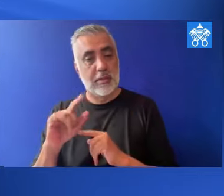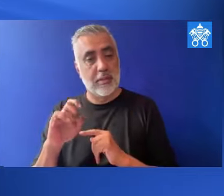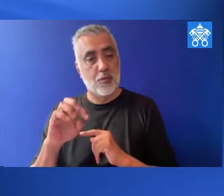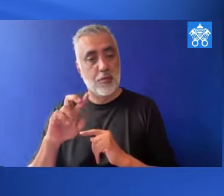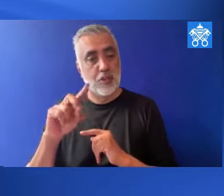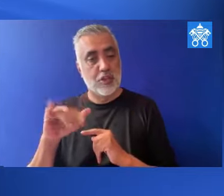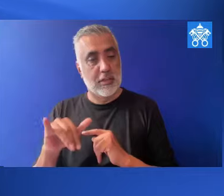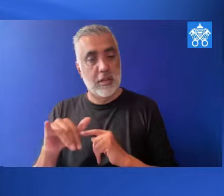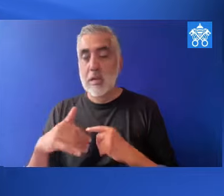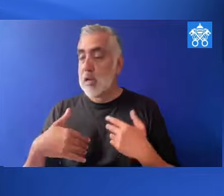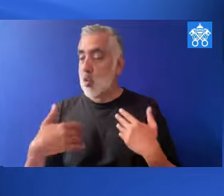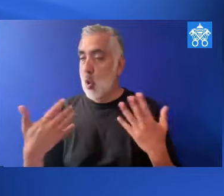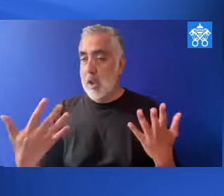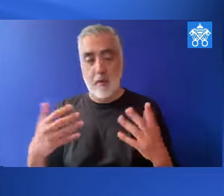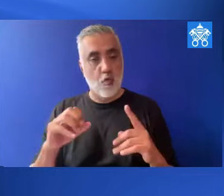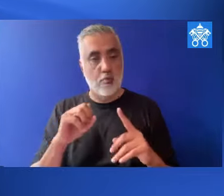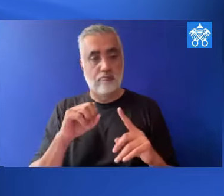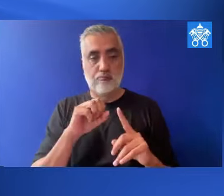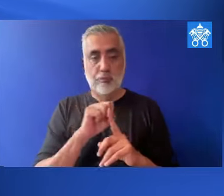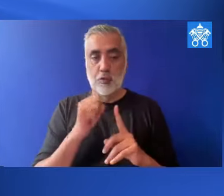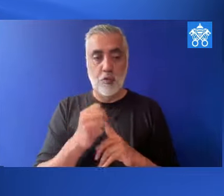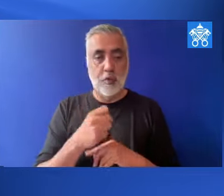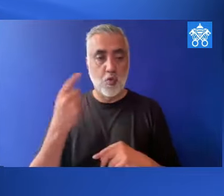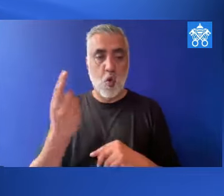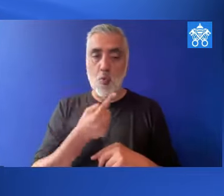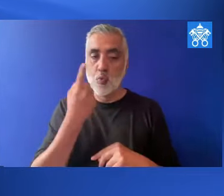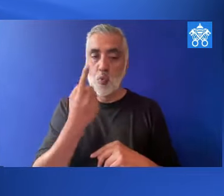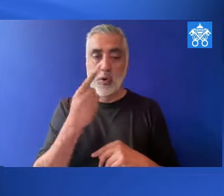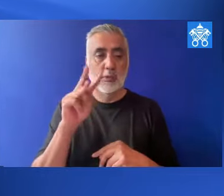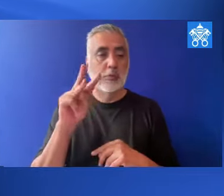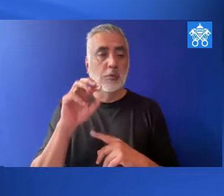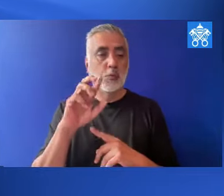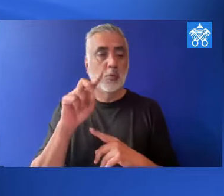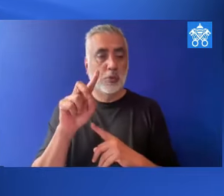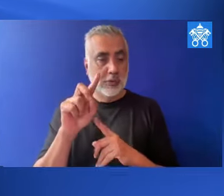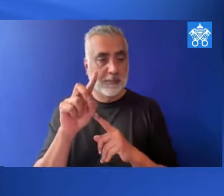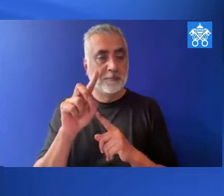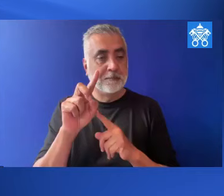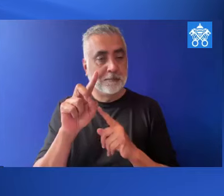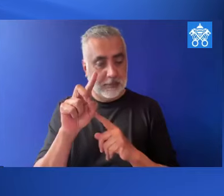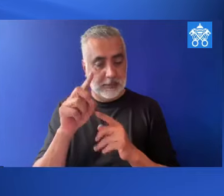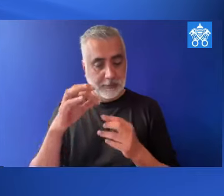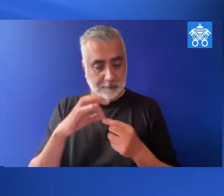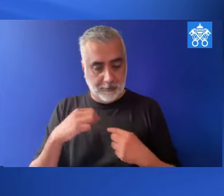In whatever setting, there is always one word that is meant especially for us.